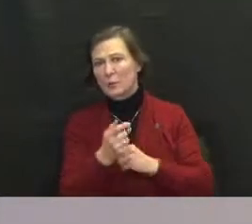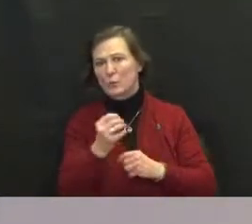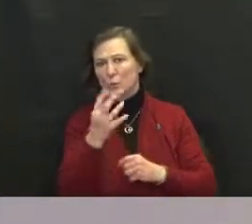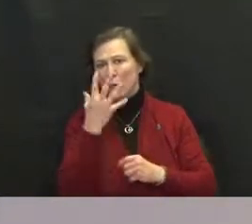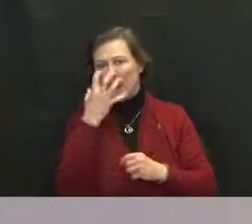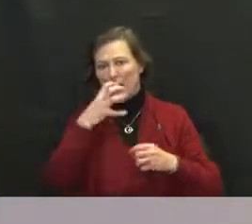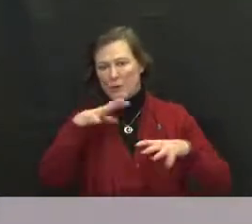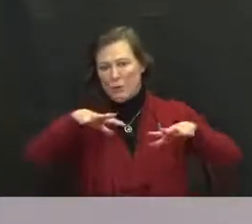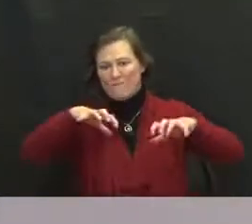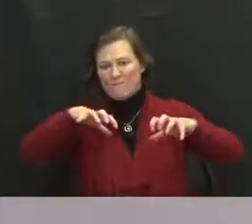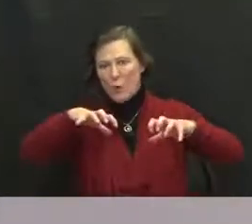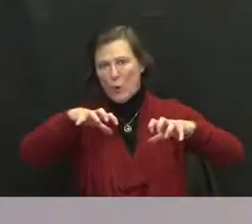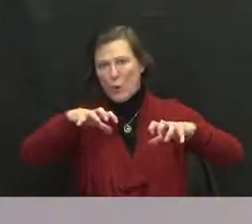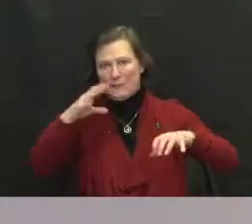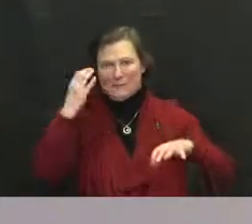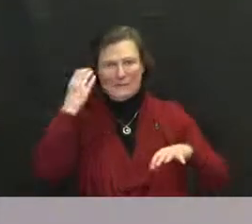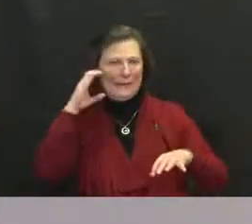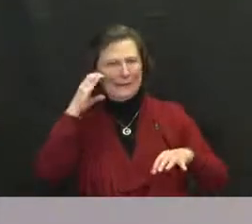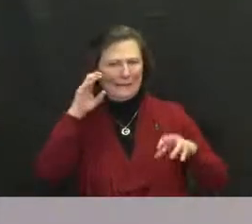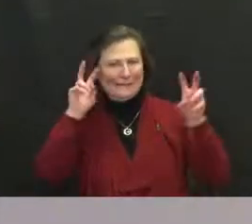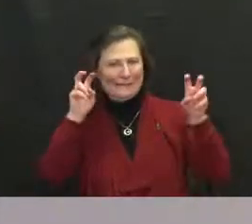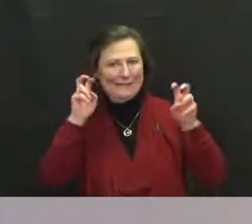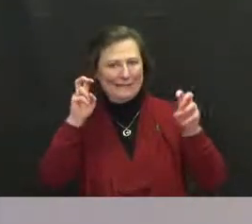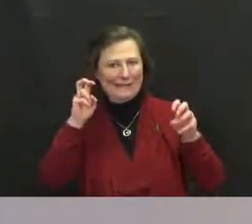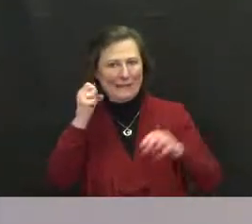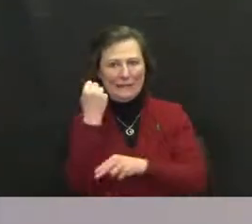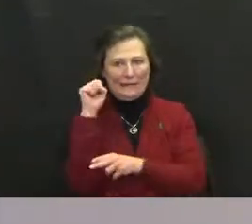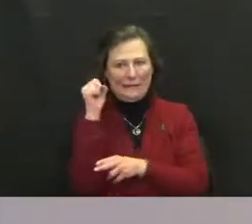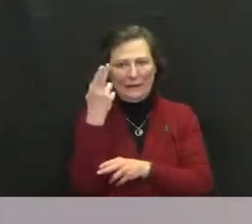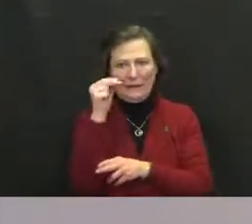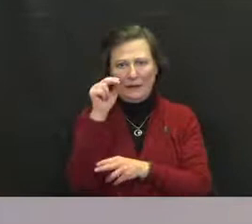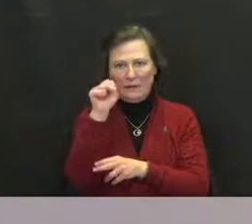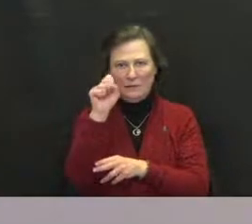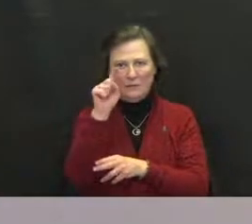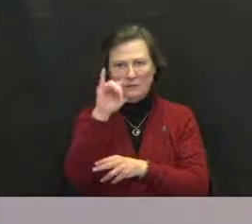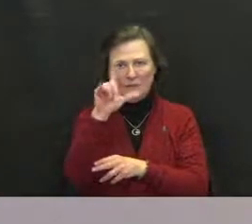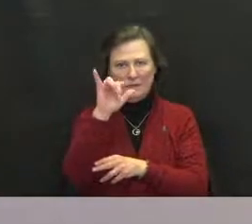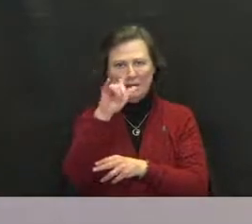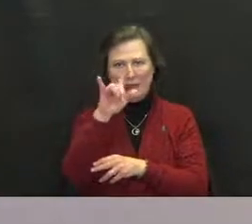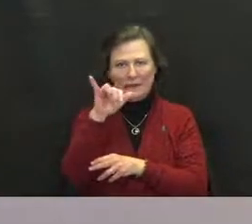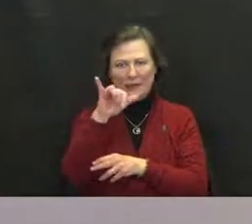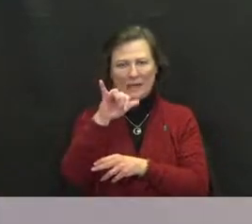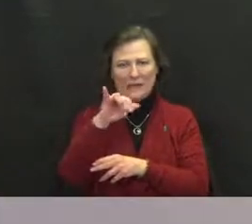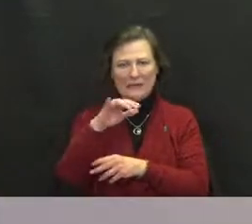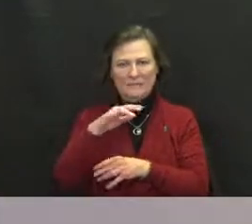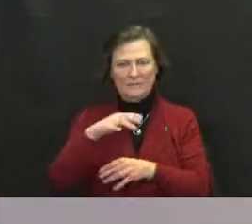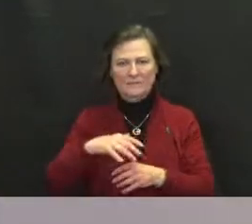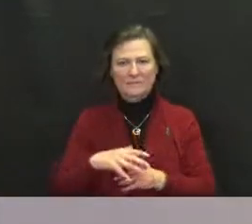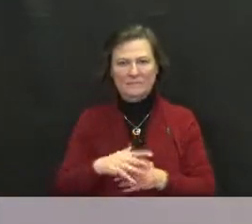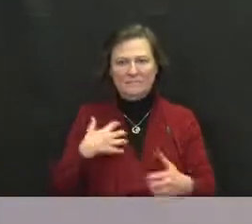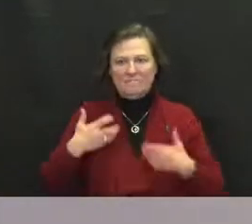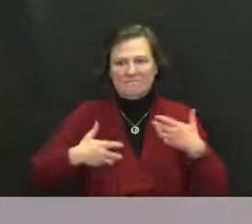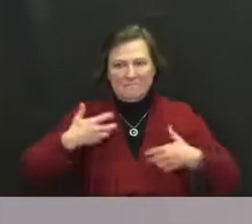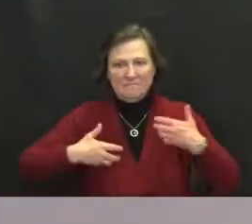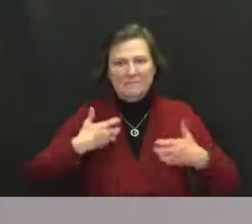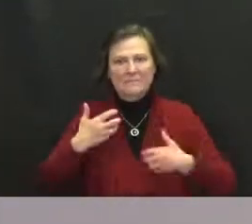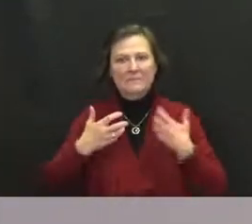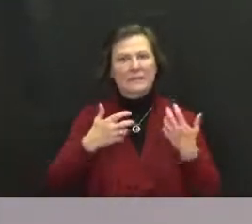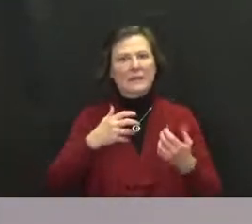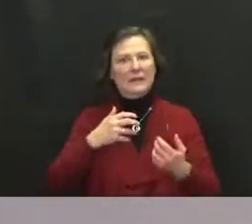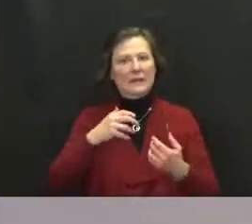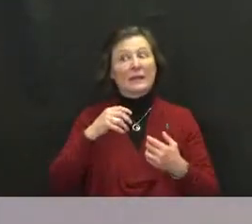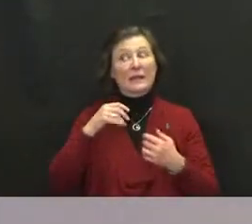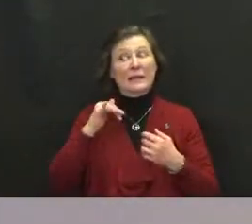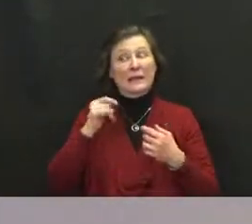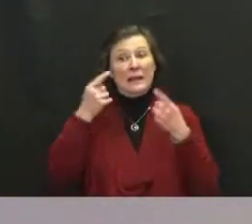cousin, hostility, enduring enmity. And I'm afraid it has some for me, and I need to work